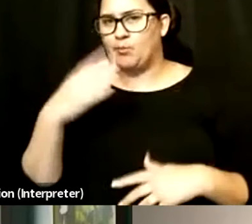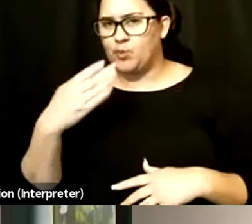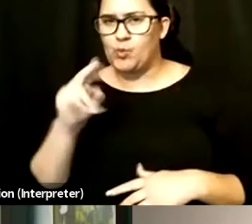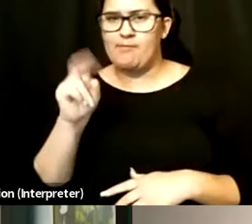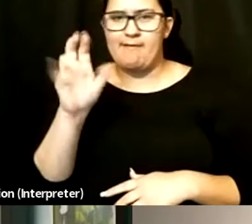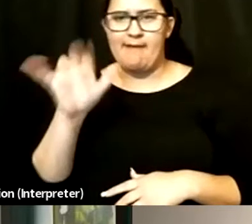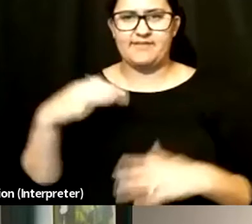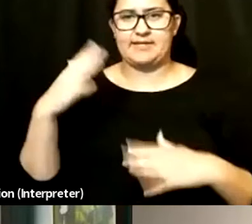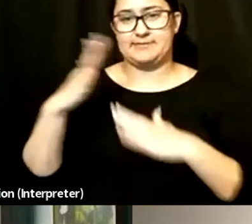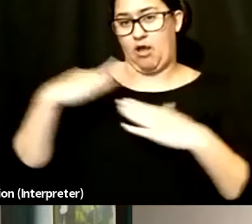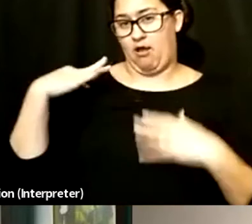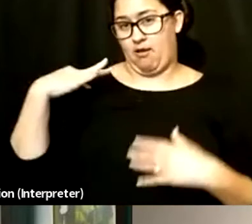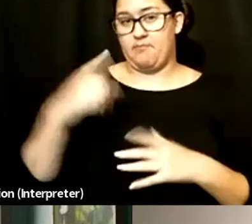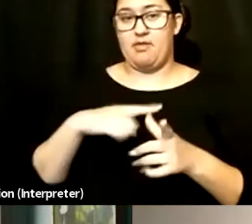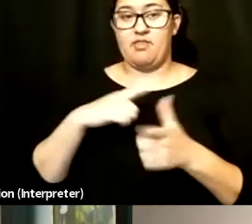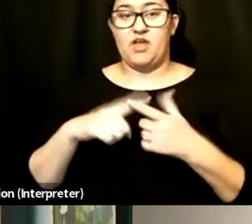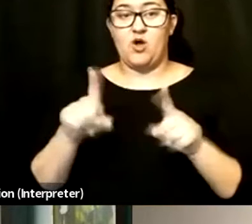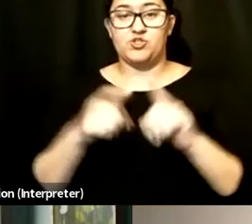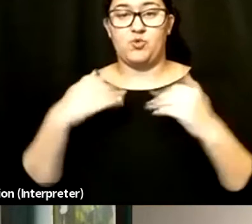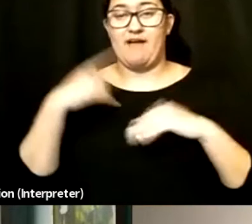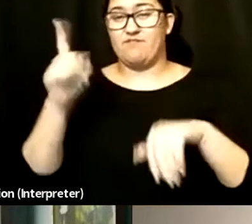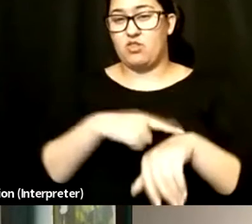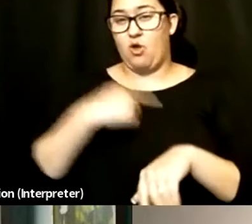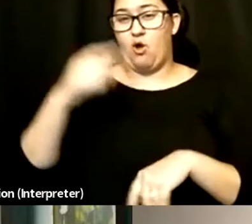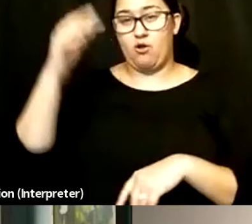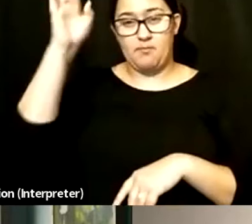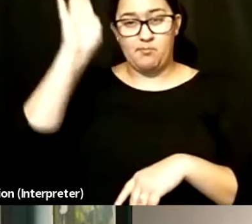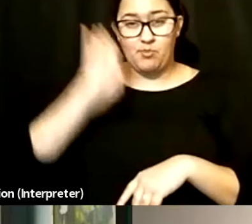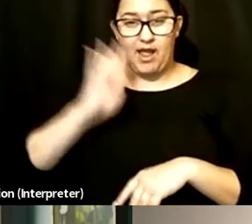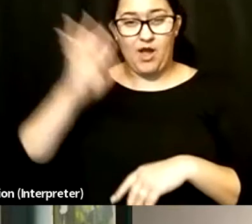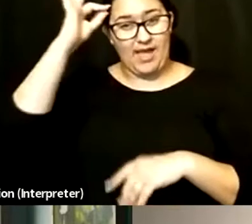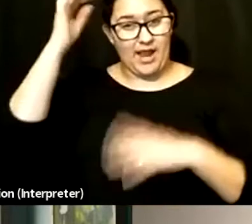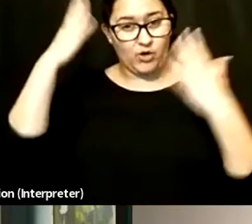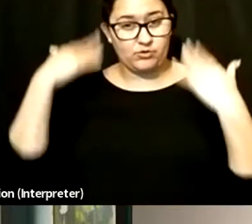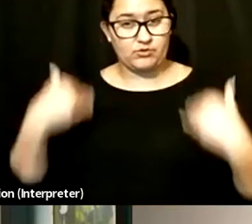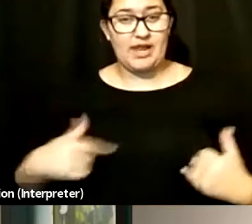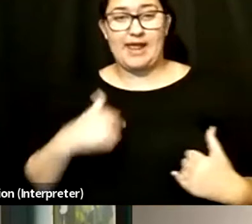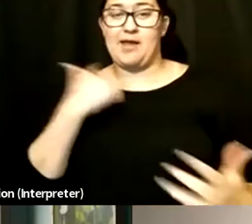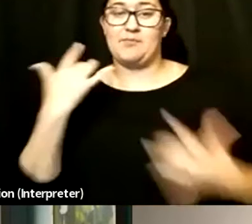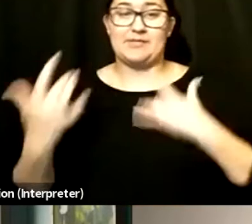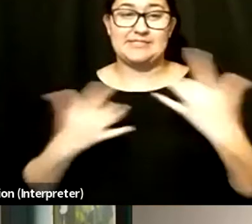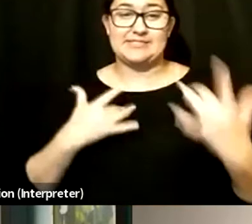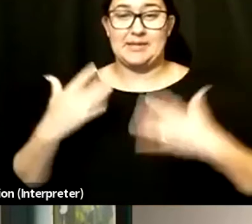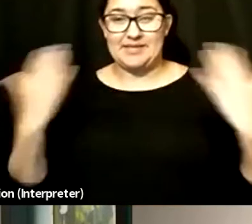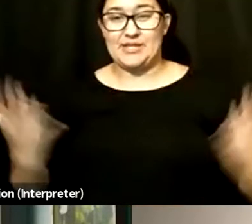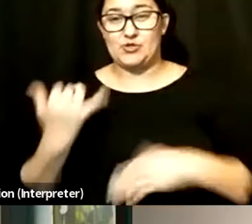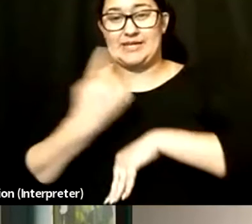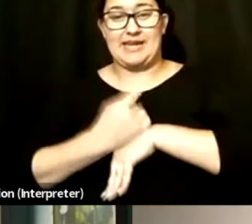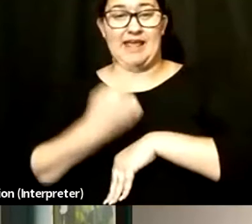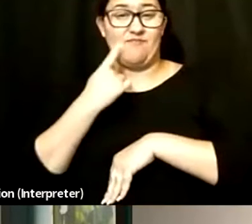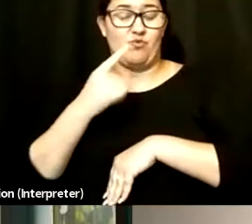I have long brown hair. And I am so excited to be here today with these